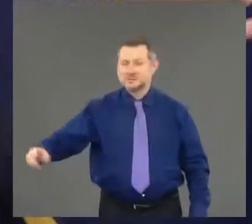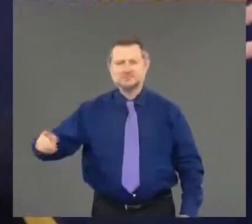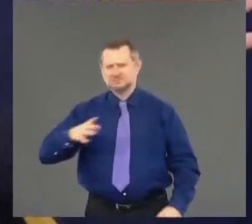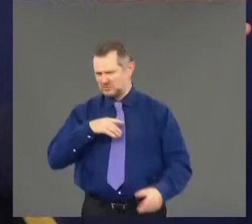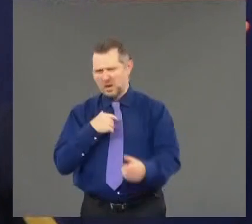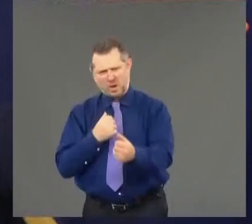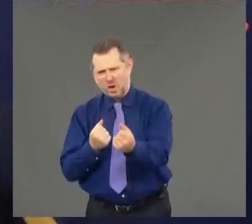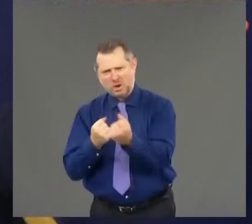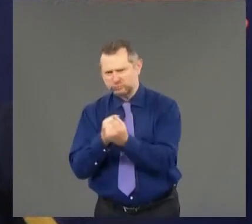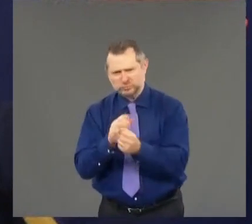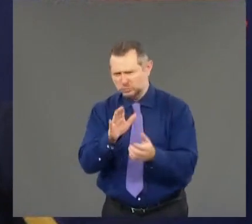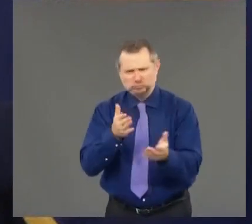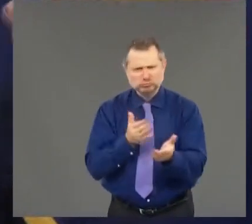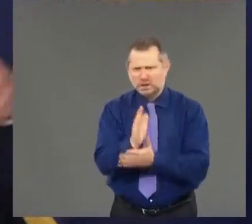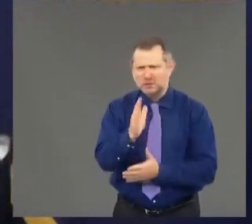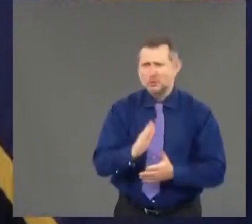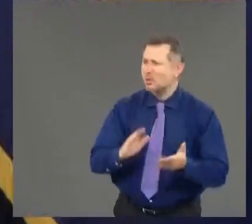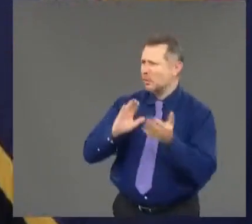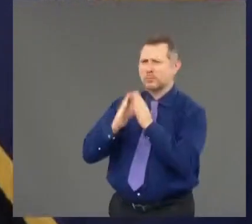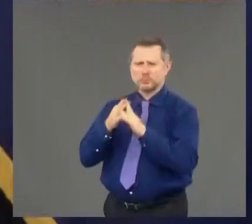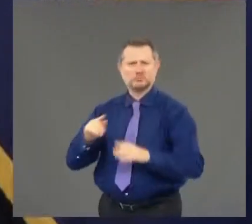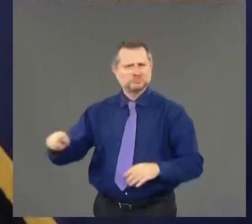all across the nation are doing it.